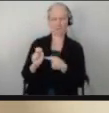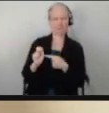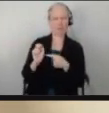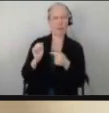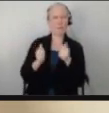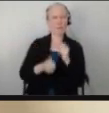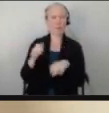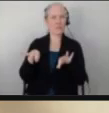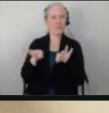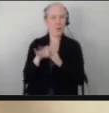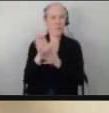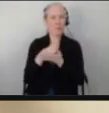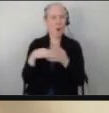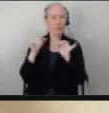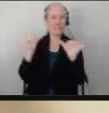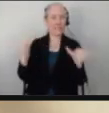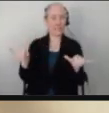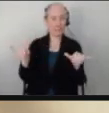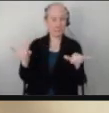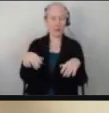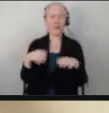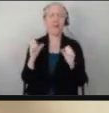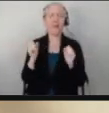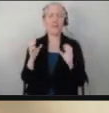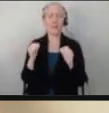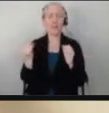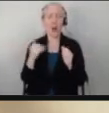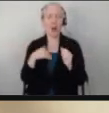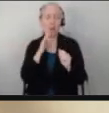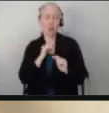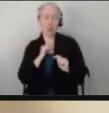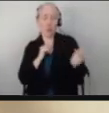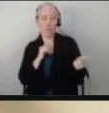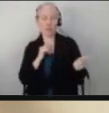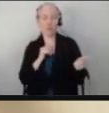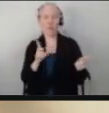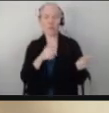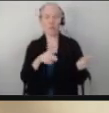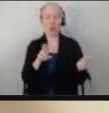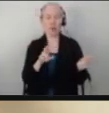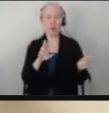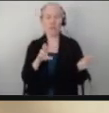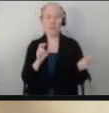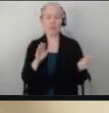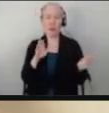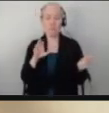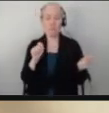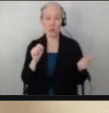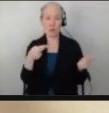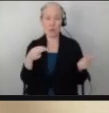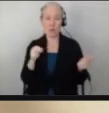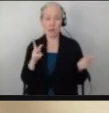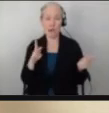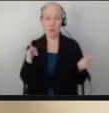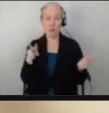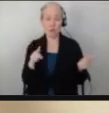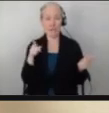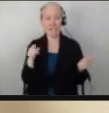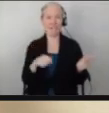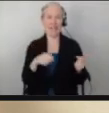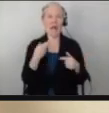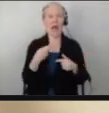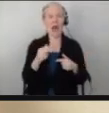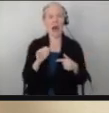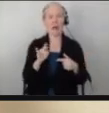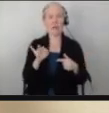exploration. So with that, I'm going to turn this over to Dr. Robert Howard. Dr. Howard is the Habitability Domain Lead